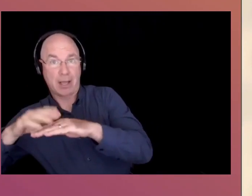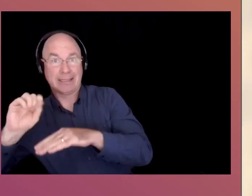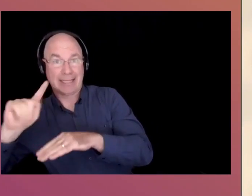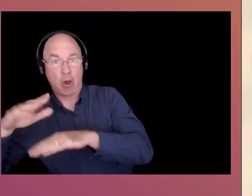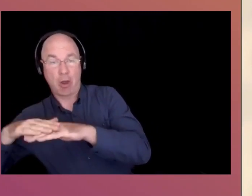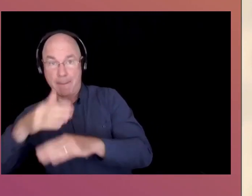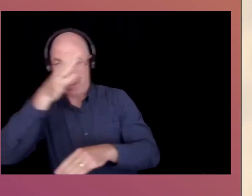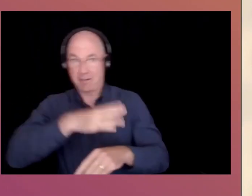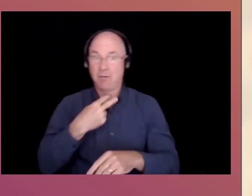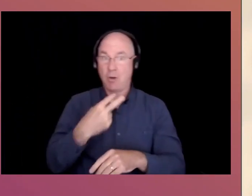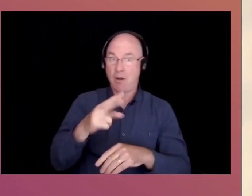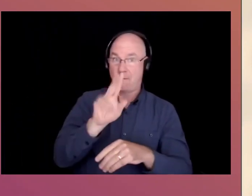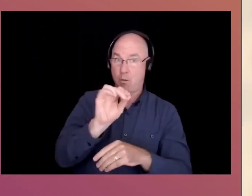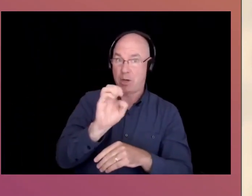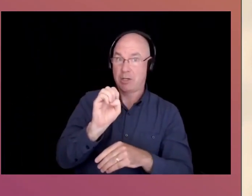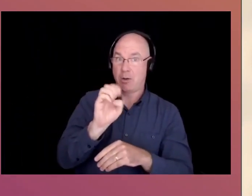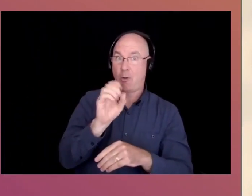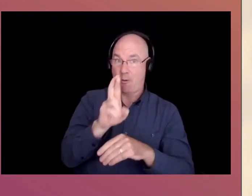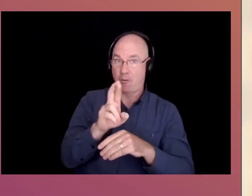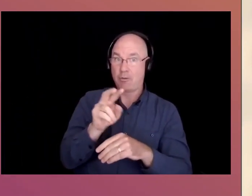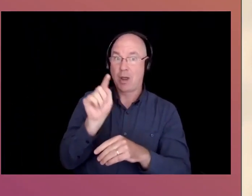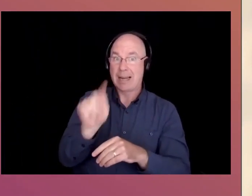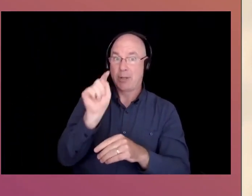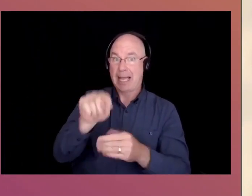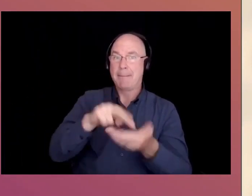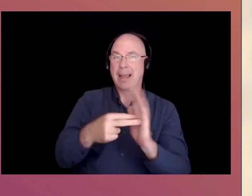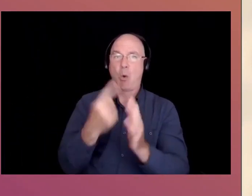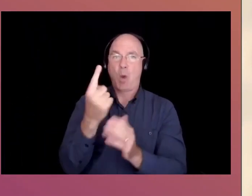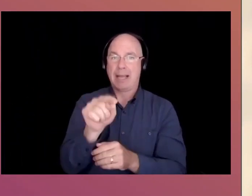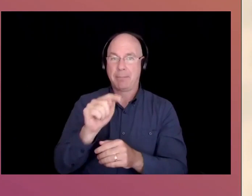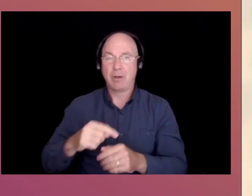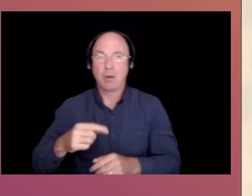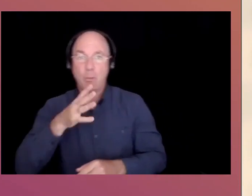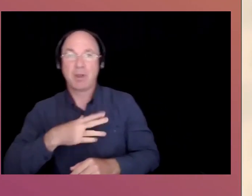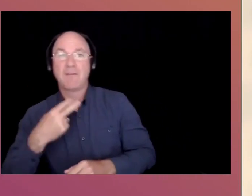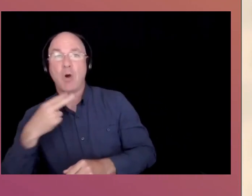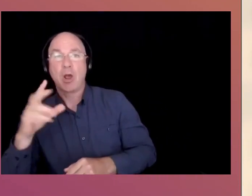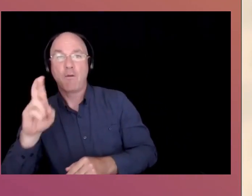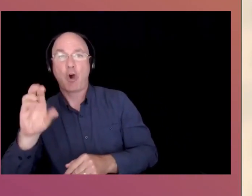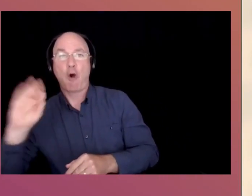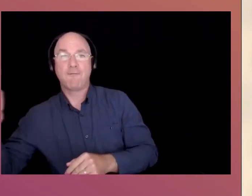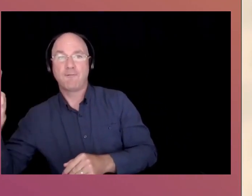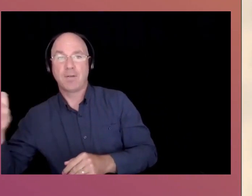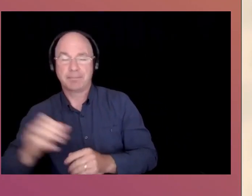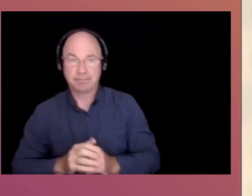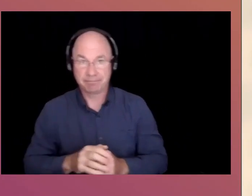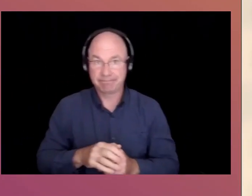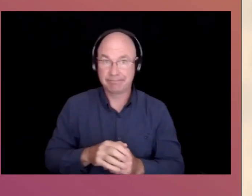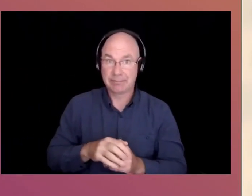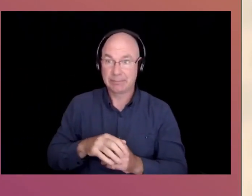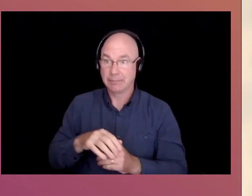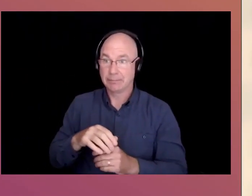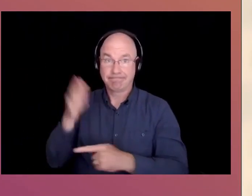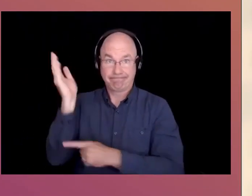VoiceOver, double tap performs as single tap. VoiceOver off. When it is turned